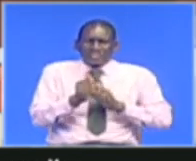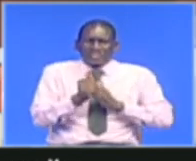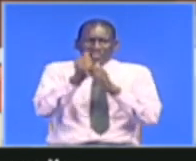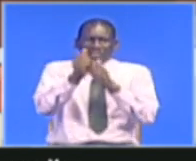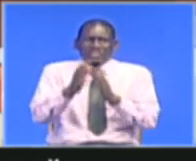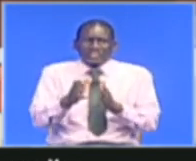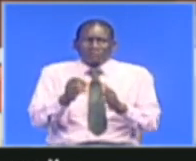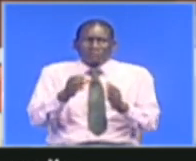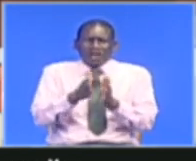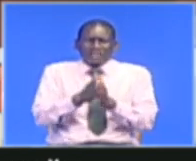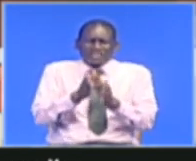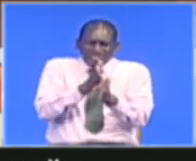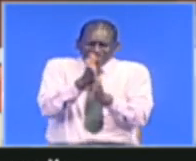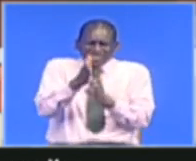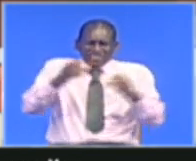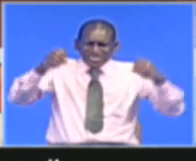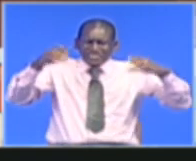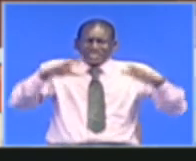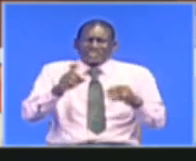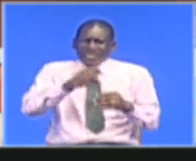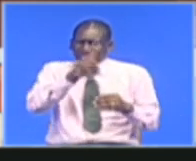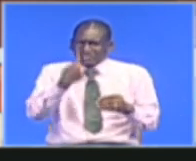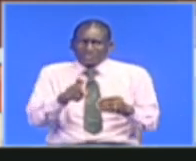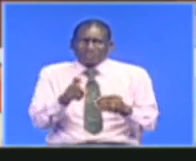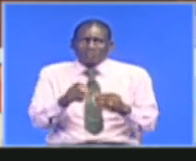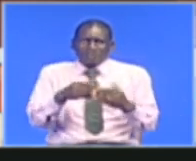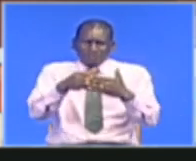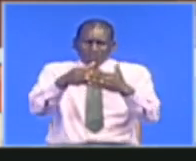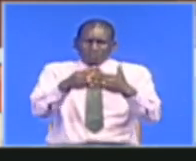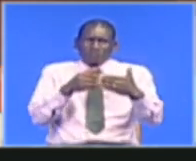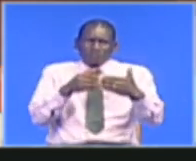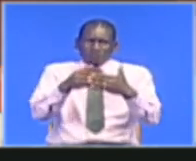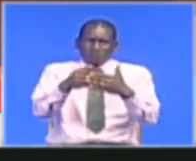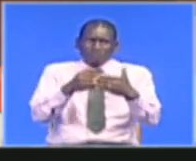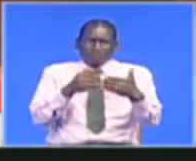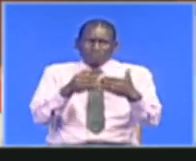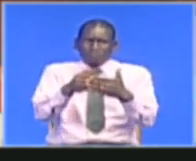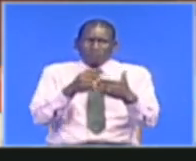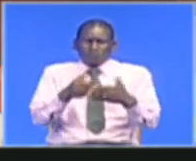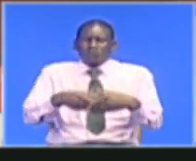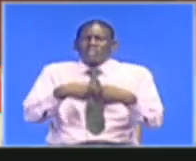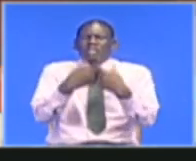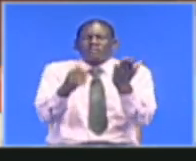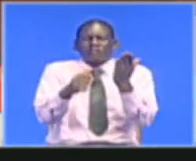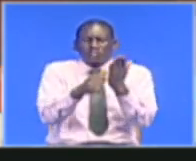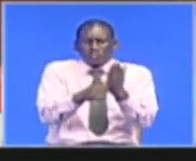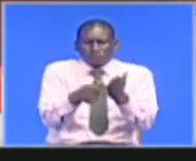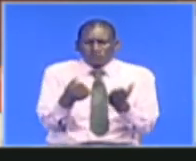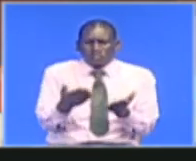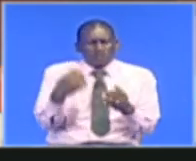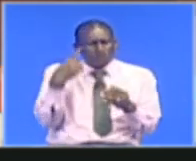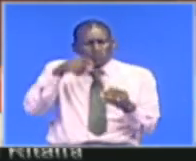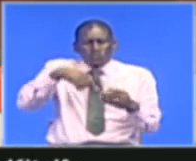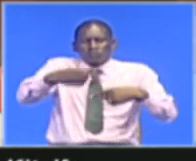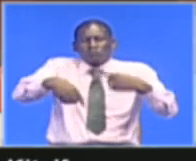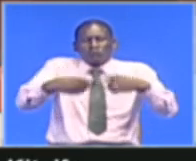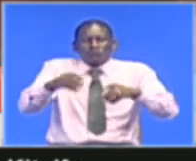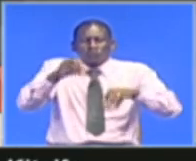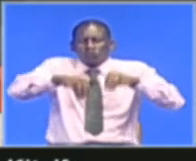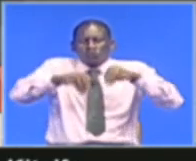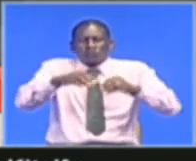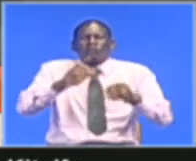a leadership and integrity test before putting the names before us for this process of electing the